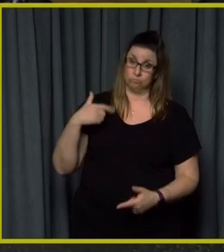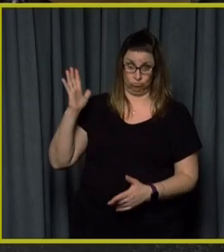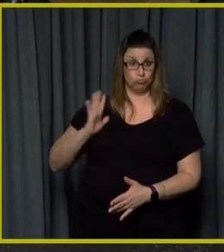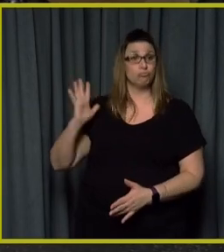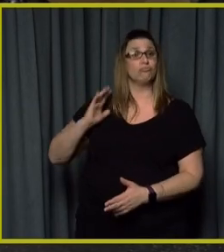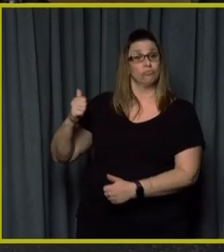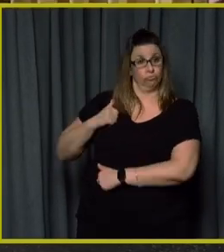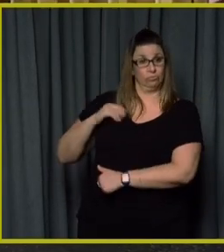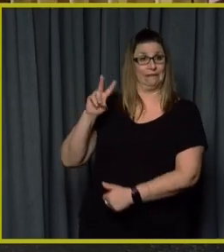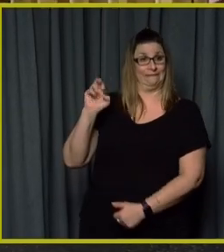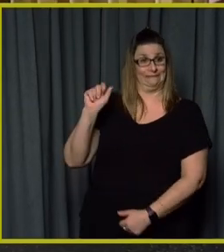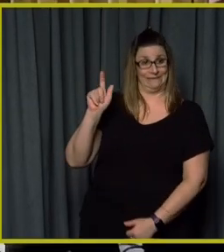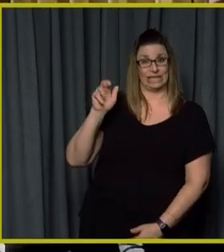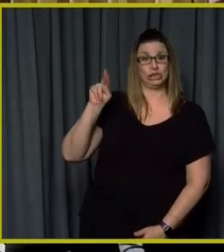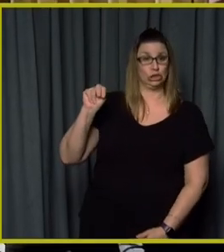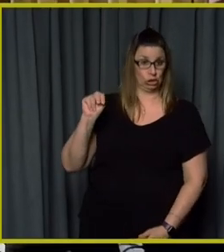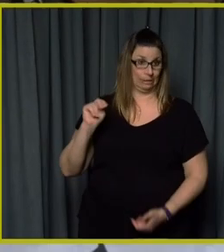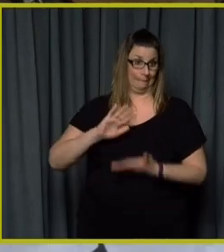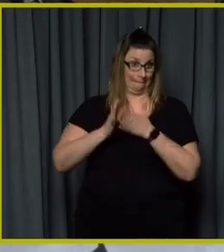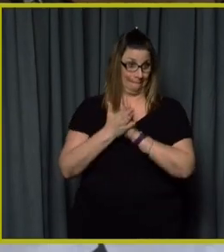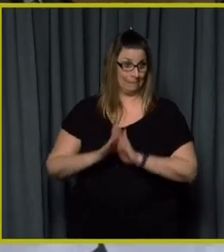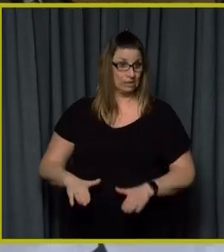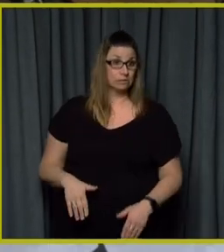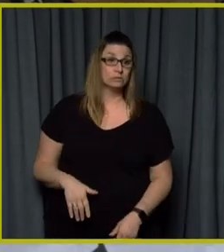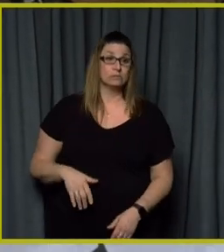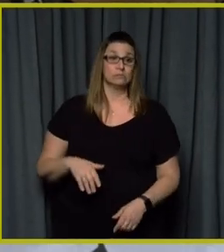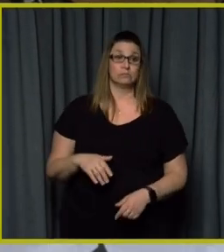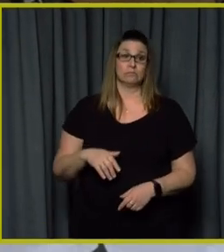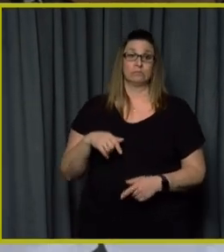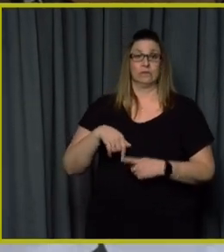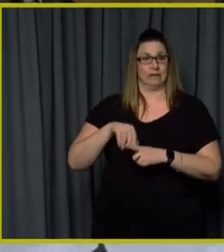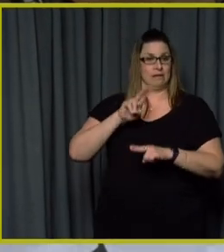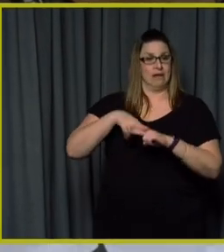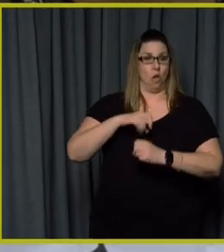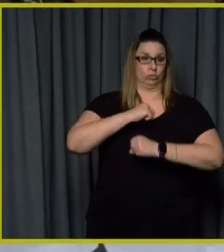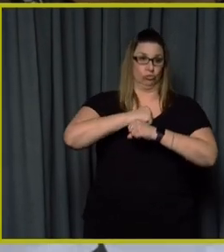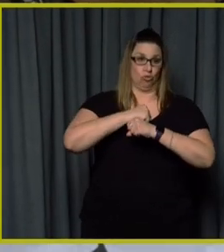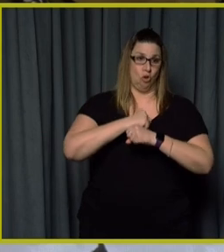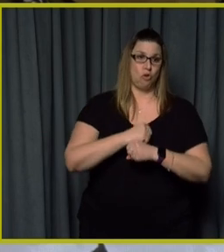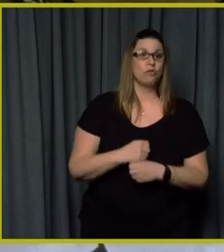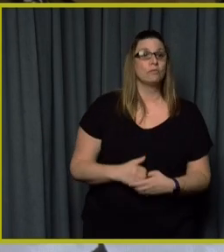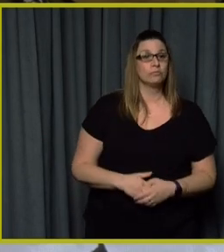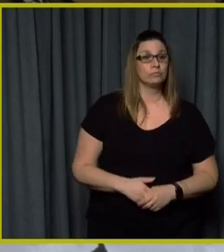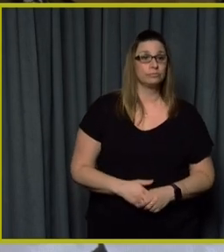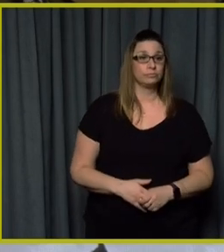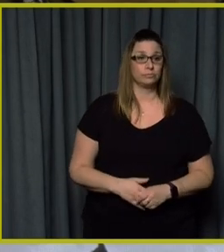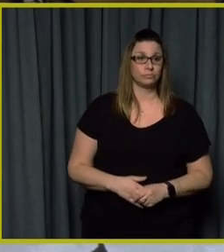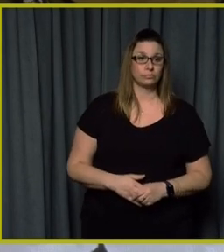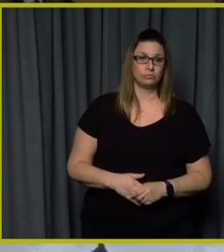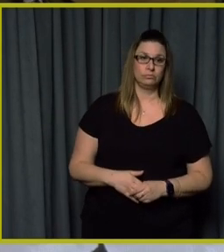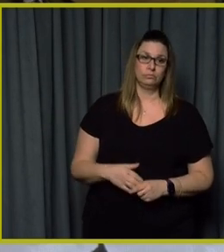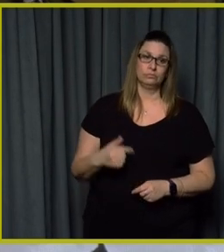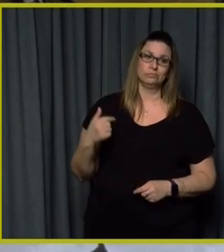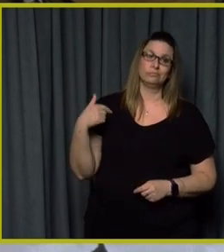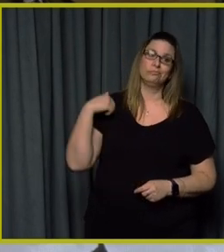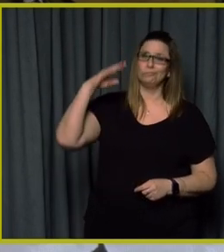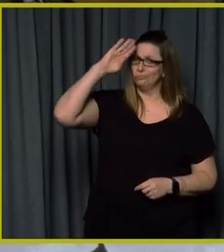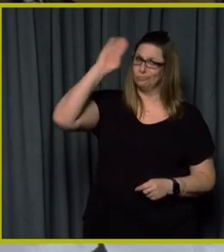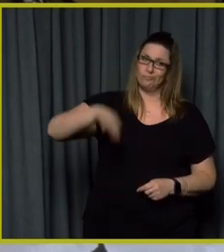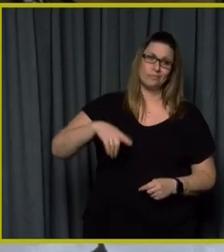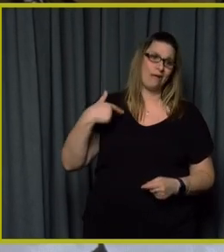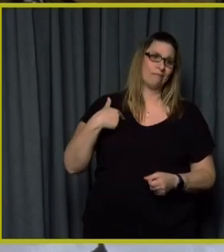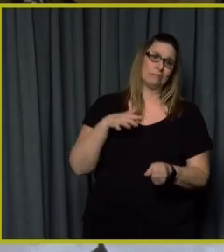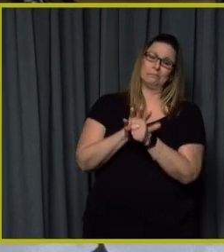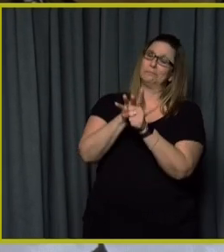Force National Guard, and it is no secret that there's always enough money for a bigger military and more jails, but never enough